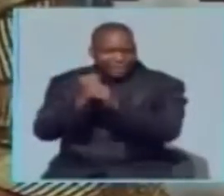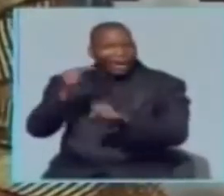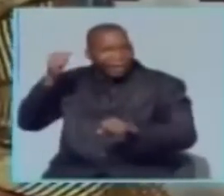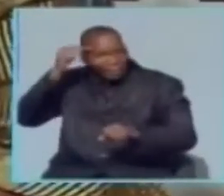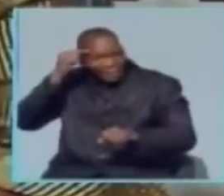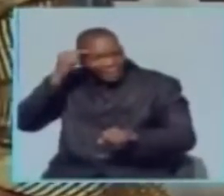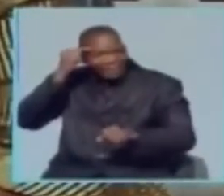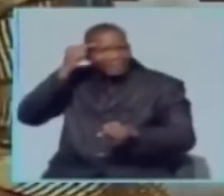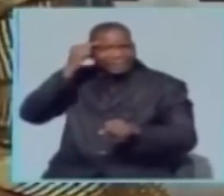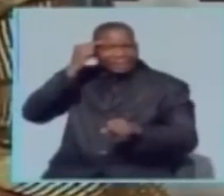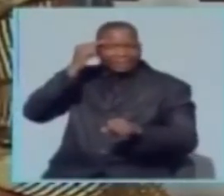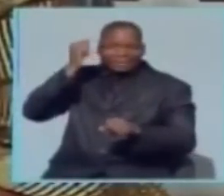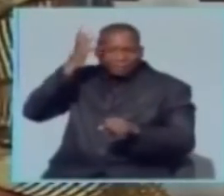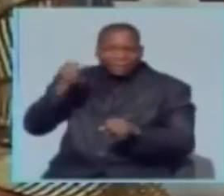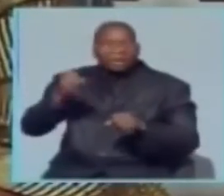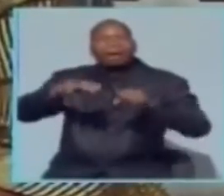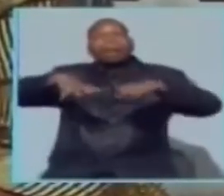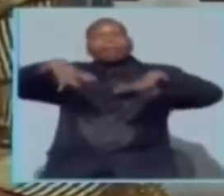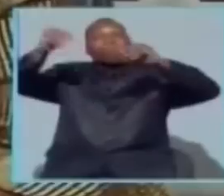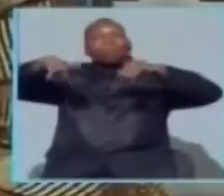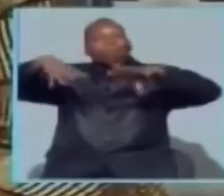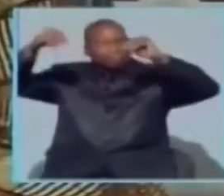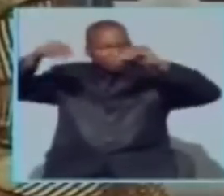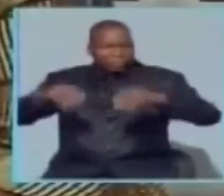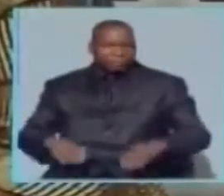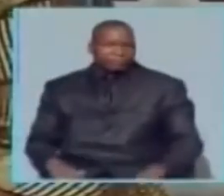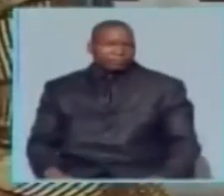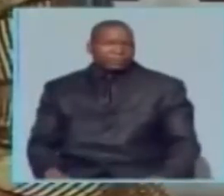that this is what has caused the load shedding. I think that is,